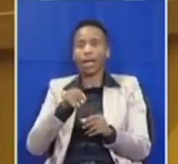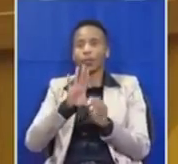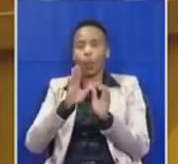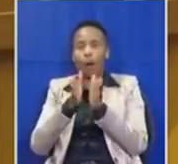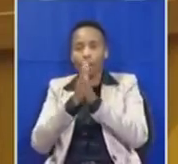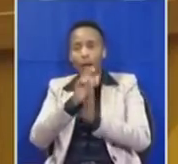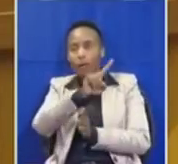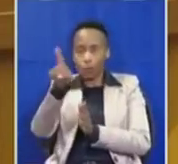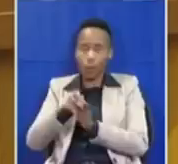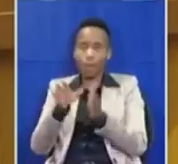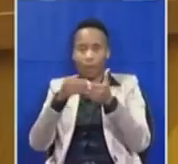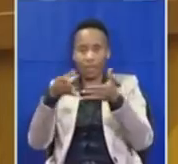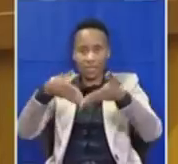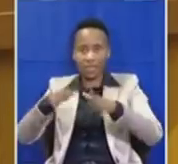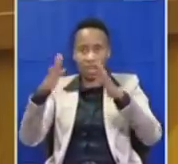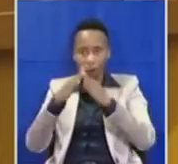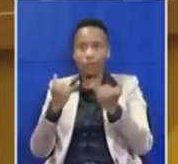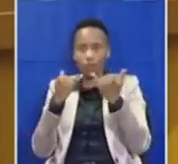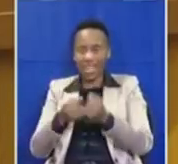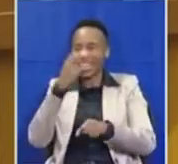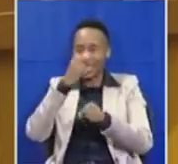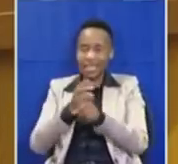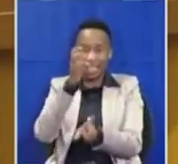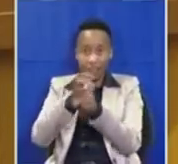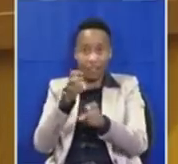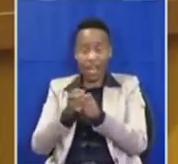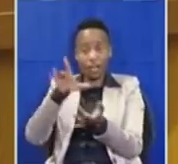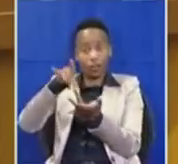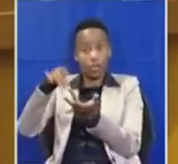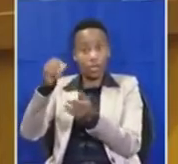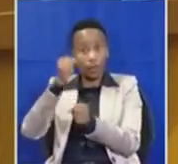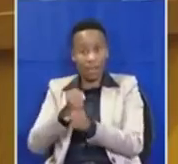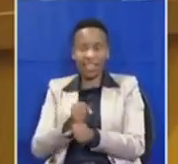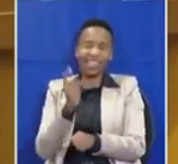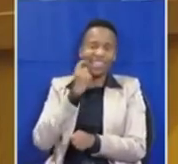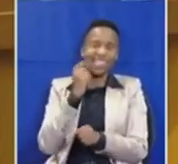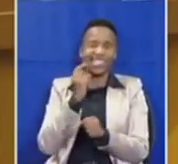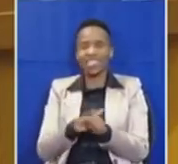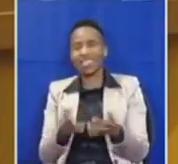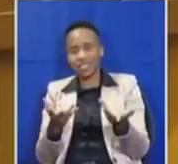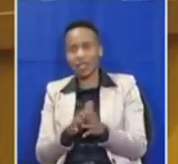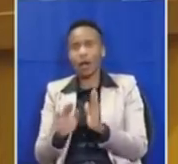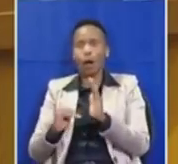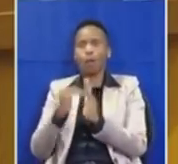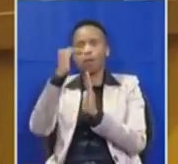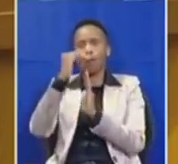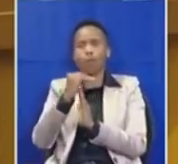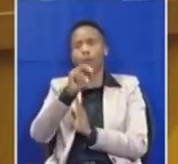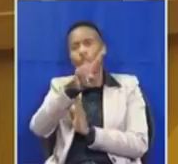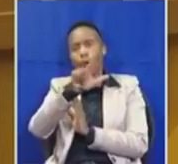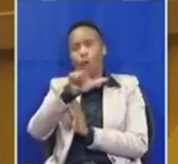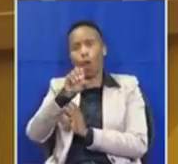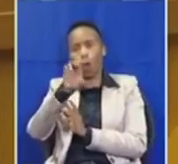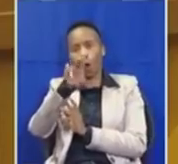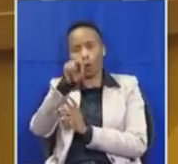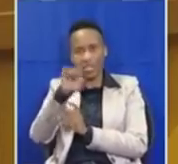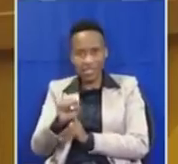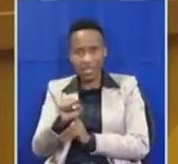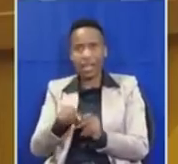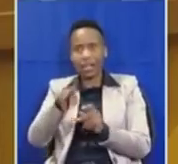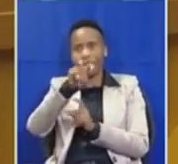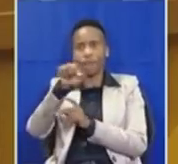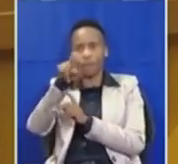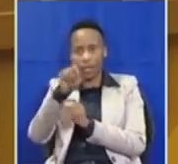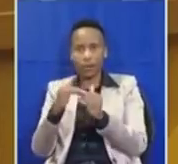that today we have to make the hard choices. Not the easy choices like hiking up loans and taking up more VAT. We've got to make more hard